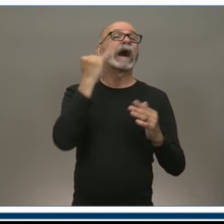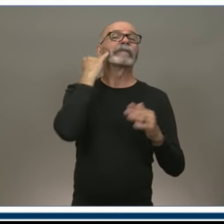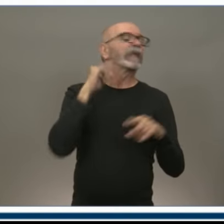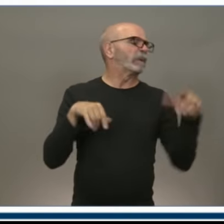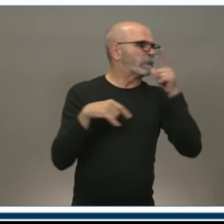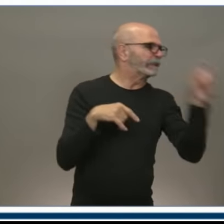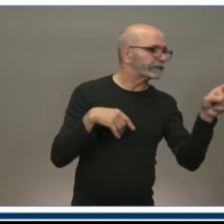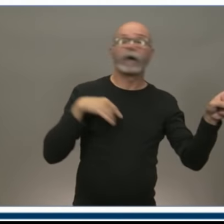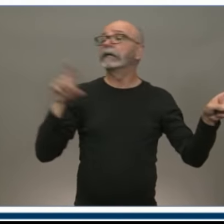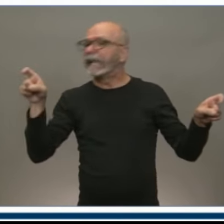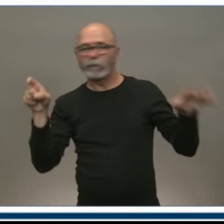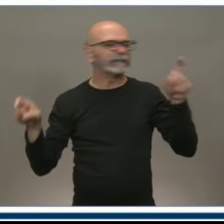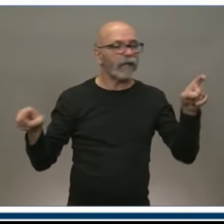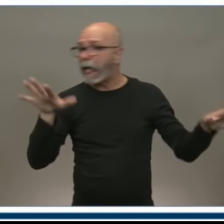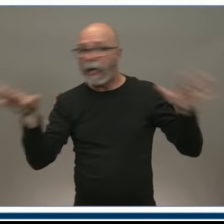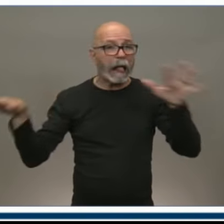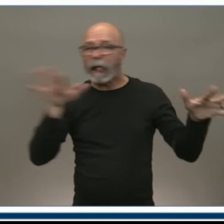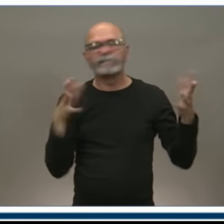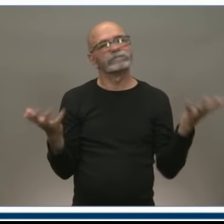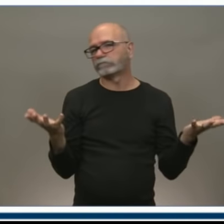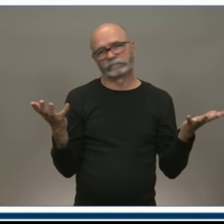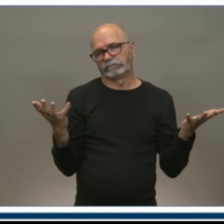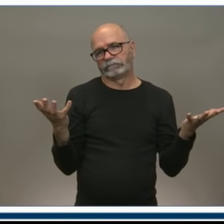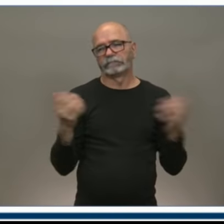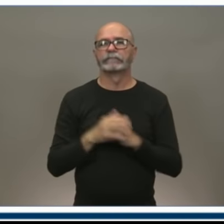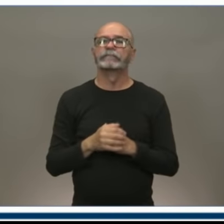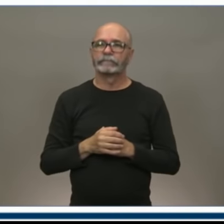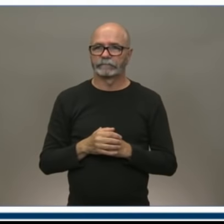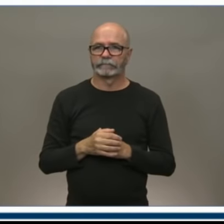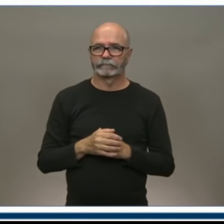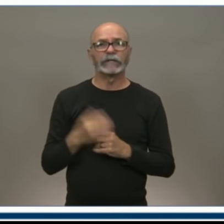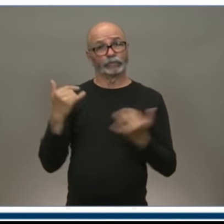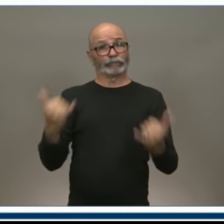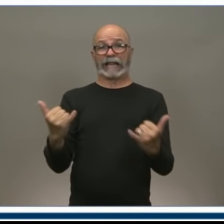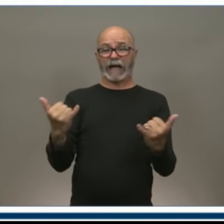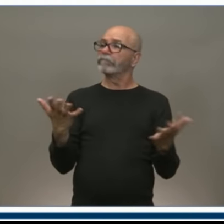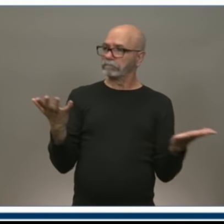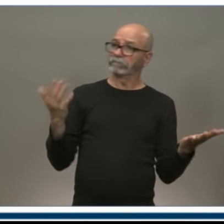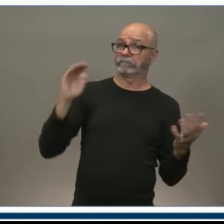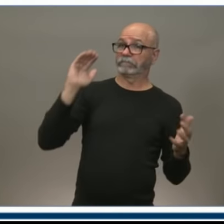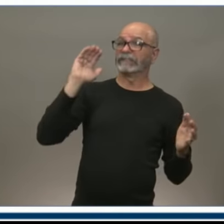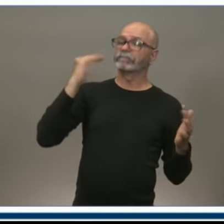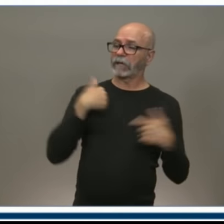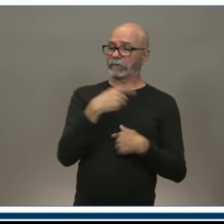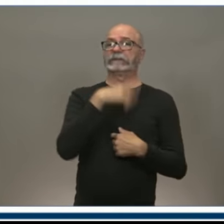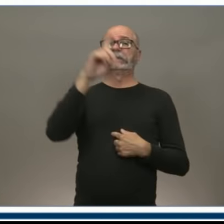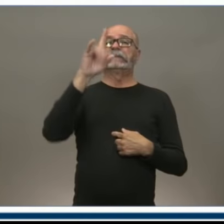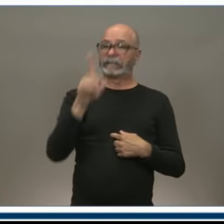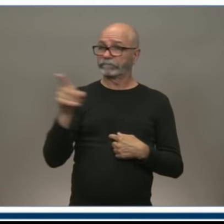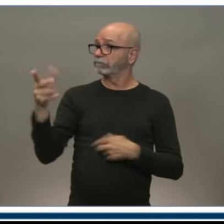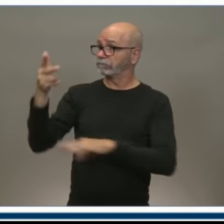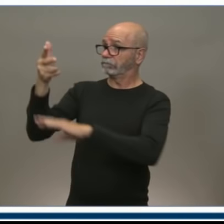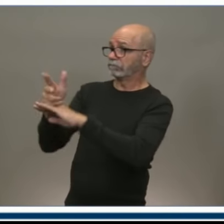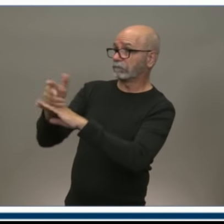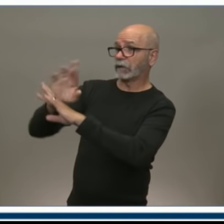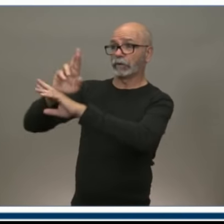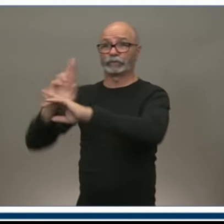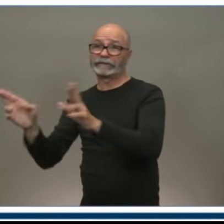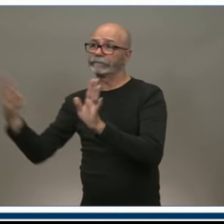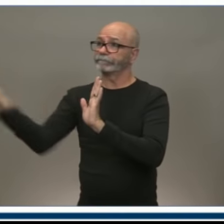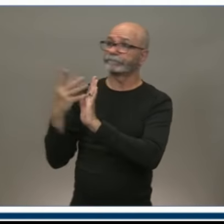and then we're in a crisis situation. So the right decisions were made, knowing we might need it, but we're fortunately in a position where we